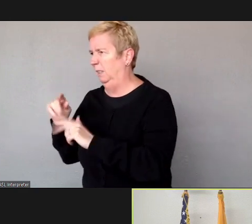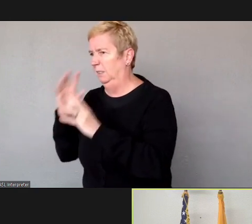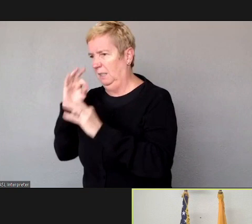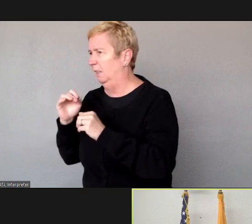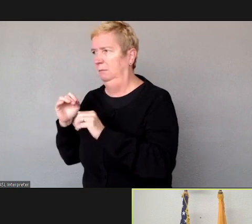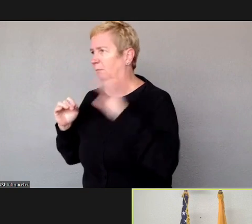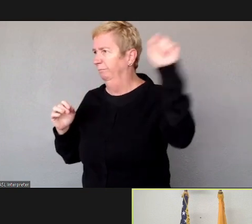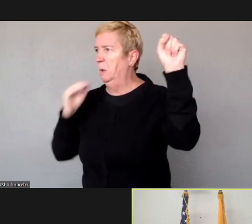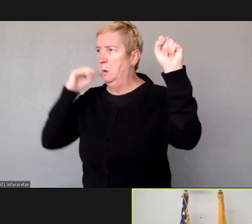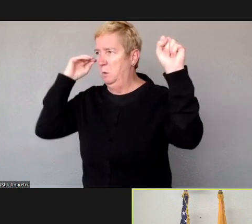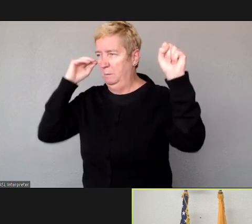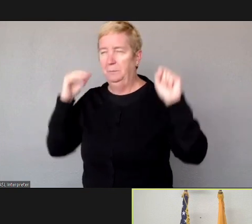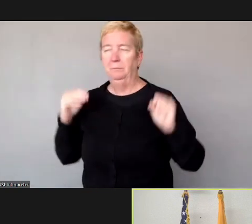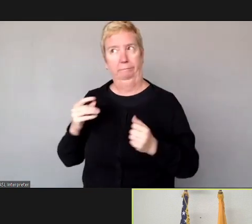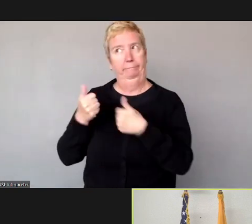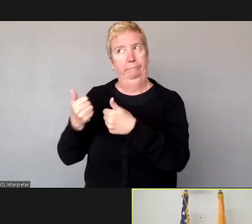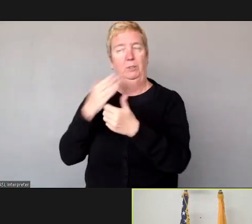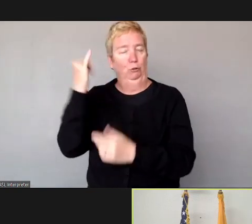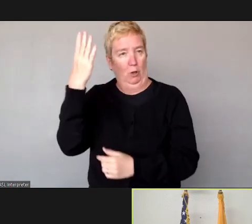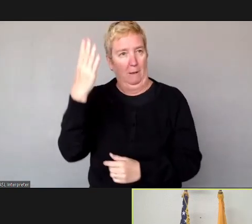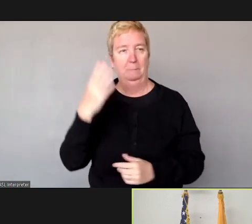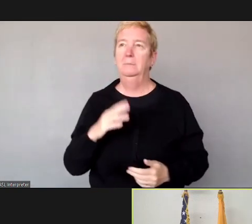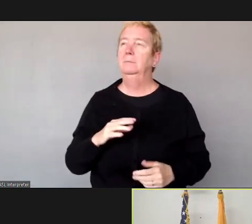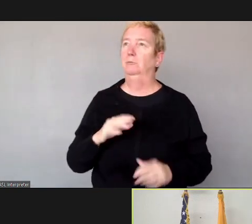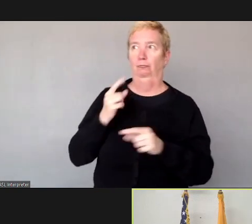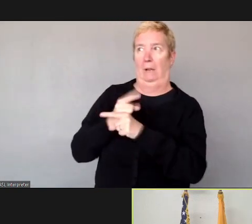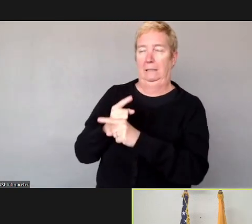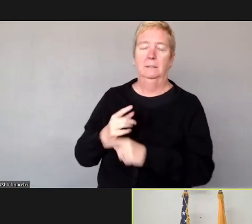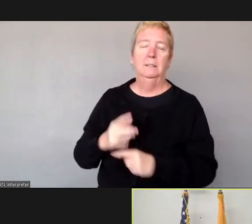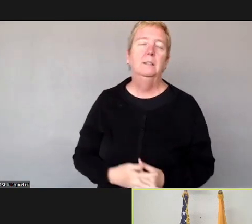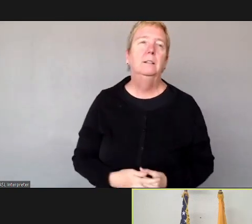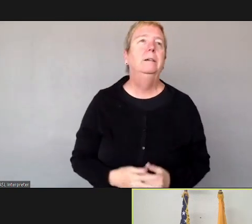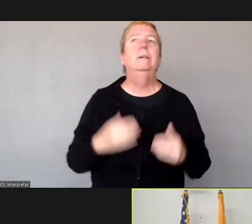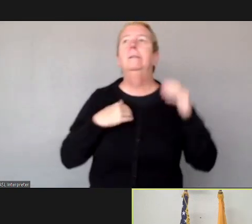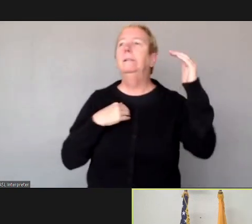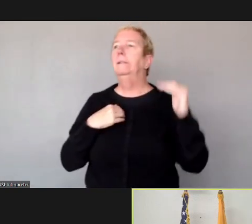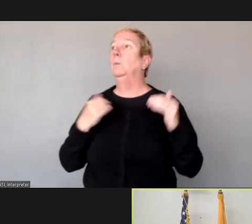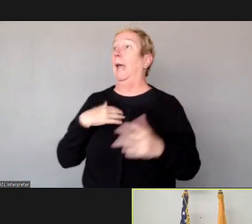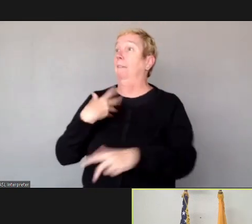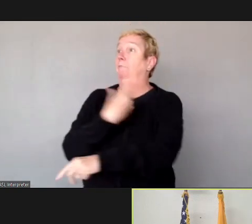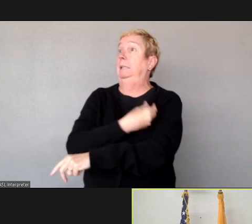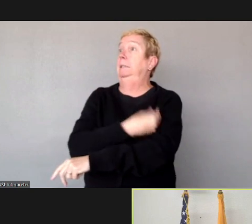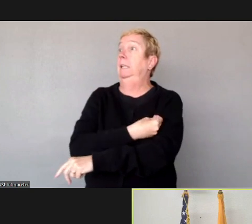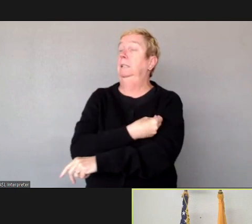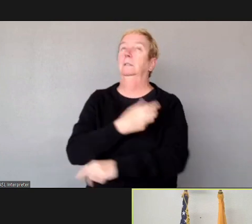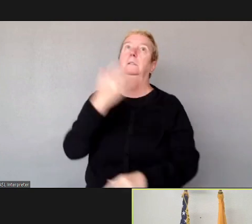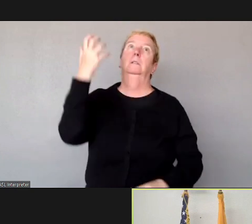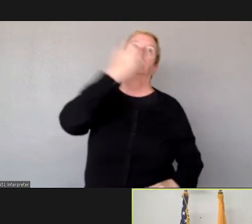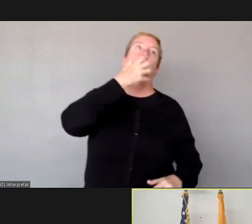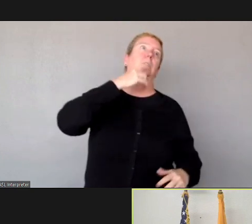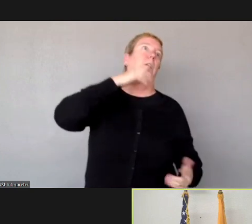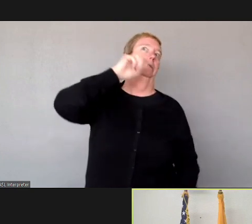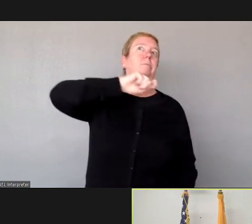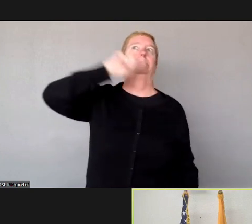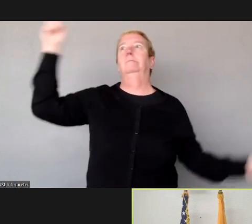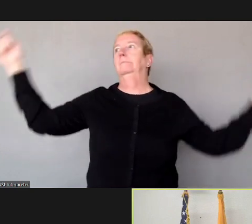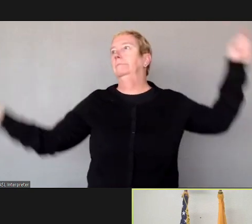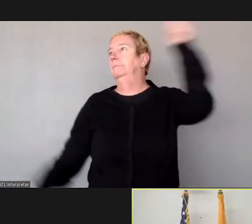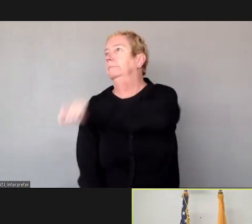today on that. She did the right thing. We've got the vaccine that's made just a dramatic difference in the mortality